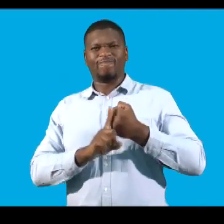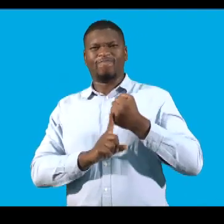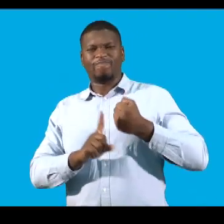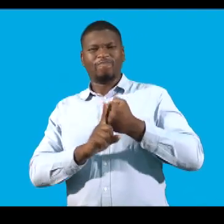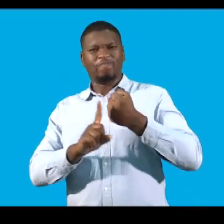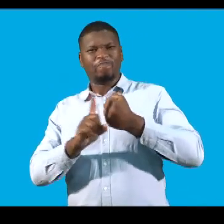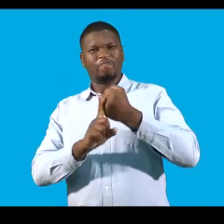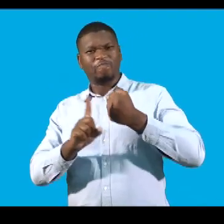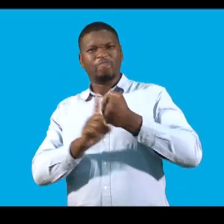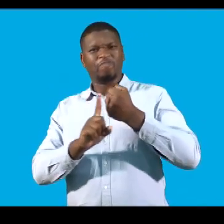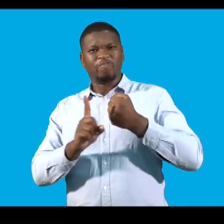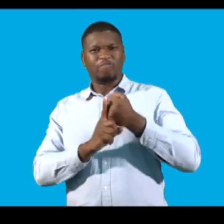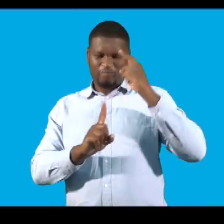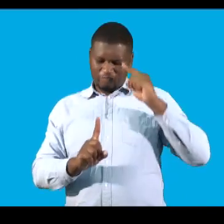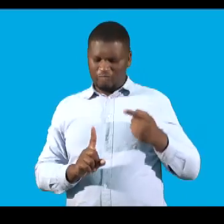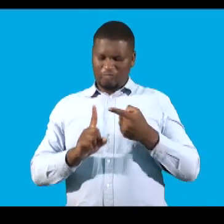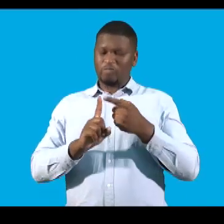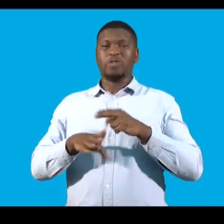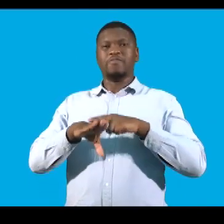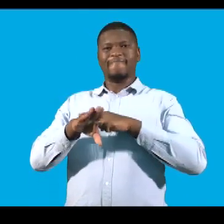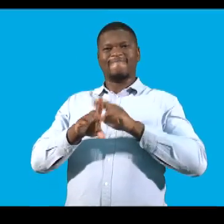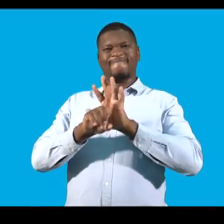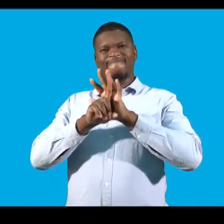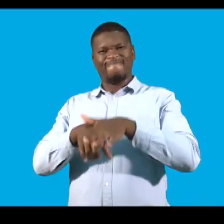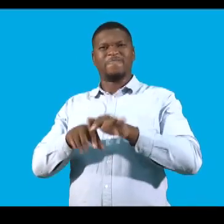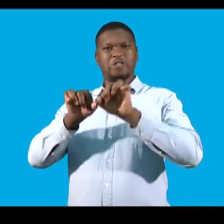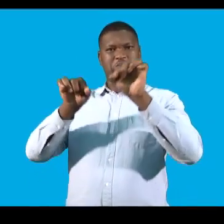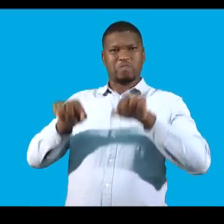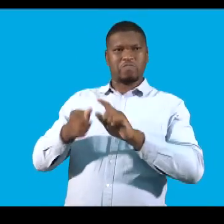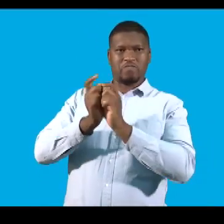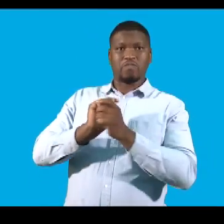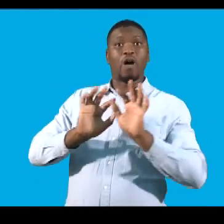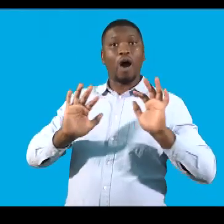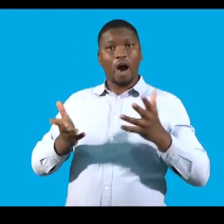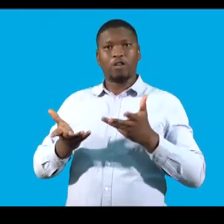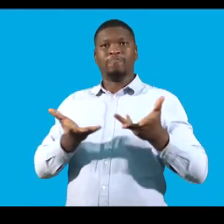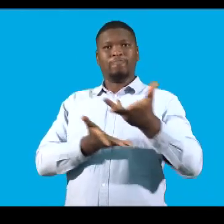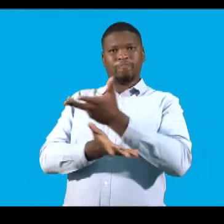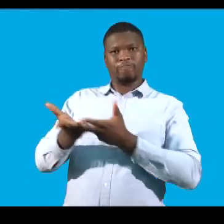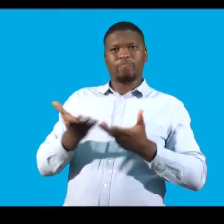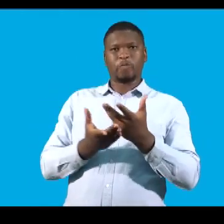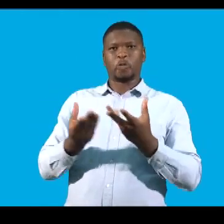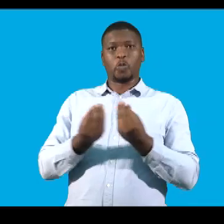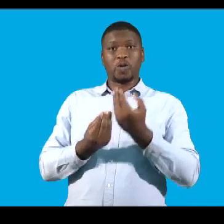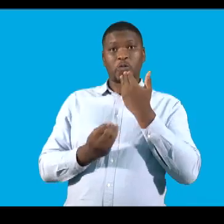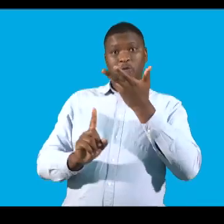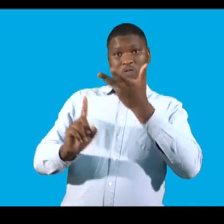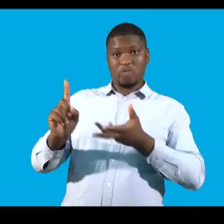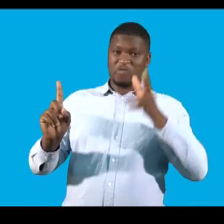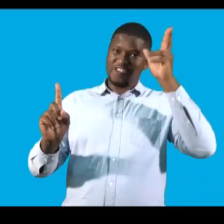courageous in overcoming their aversion to dealing with the apartheid government by conversing with